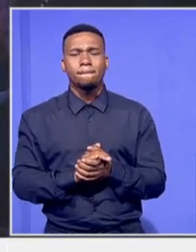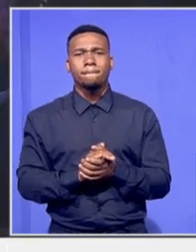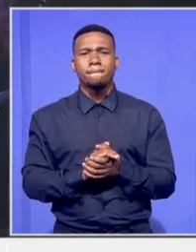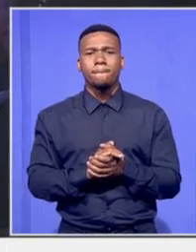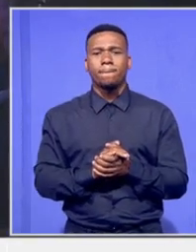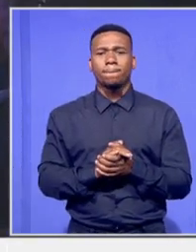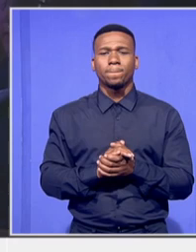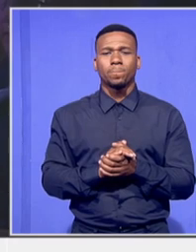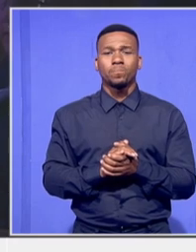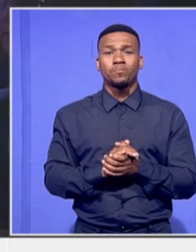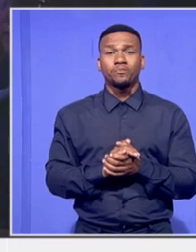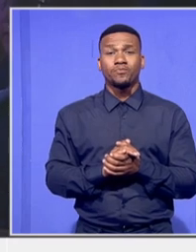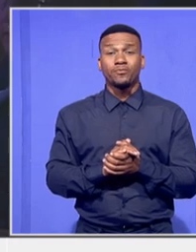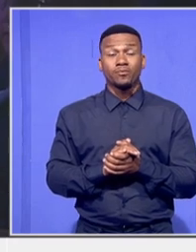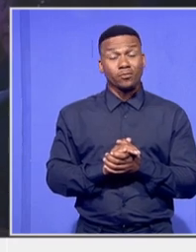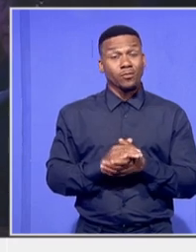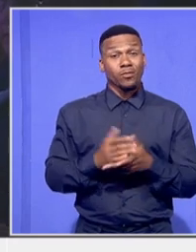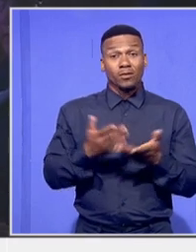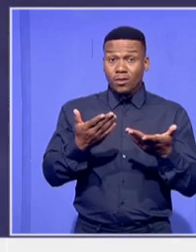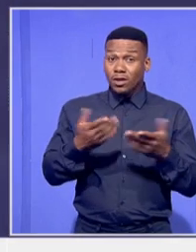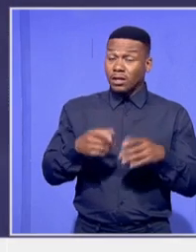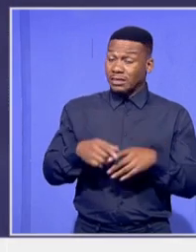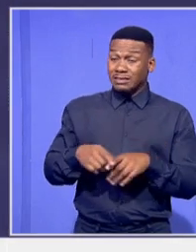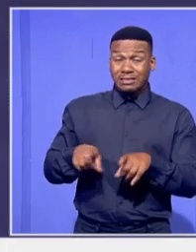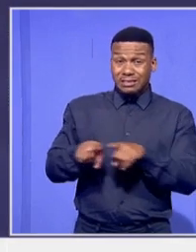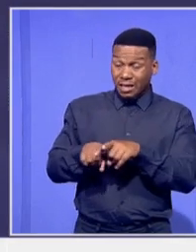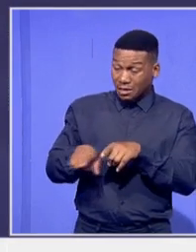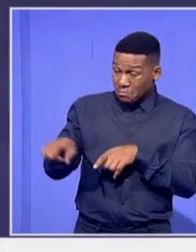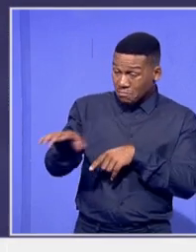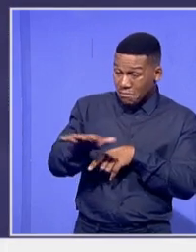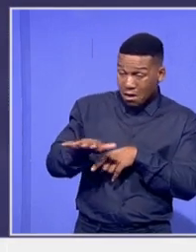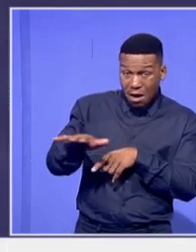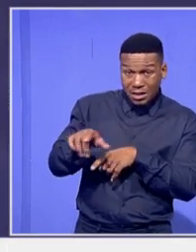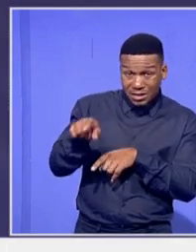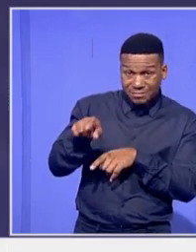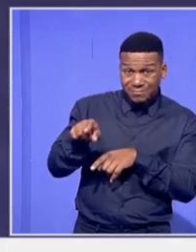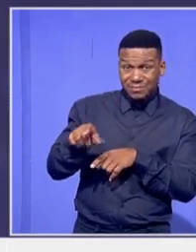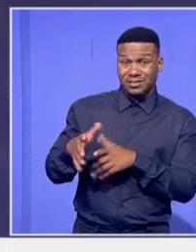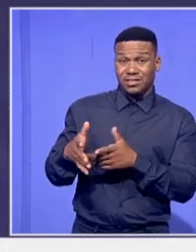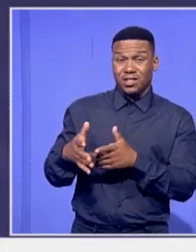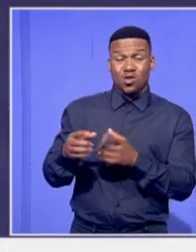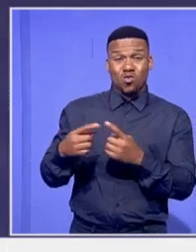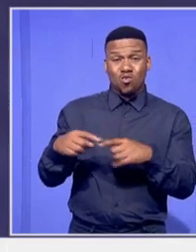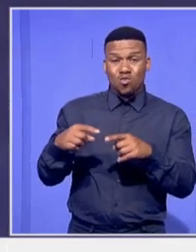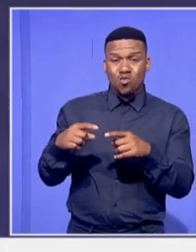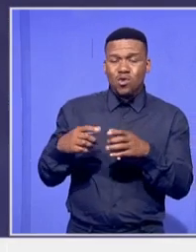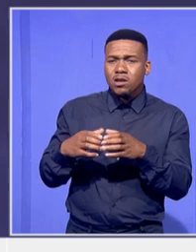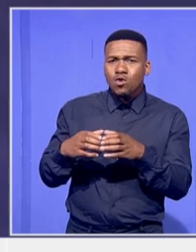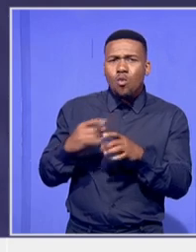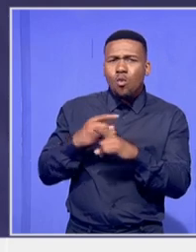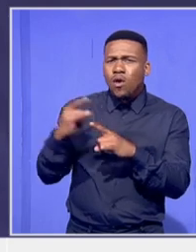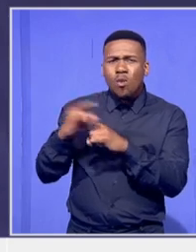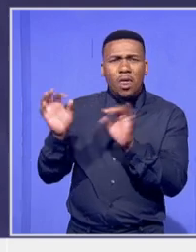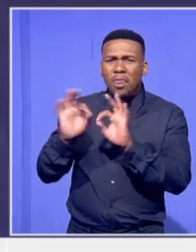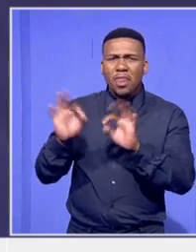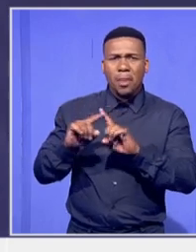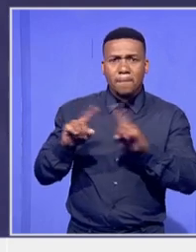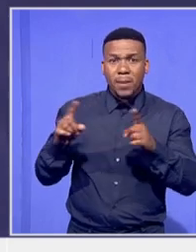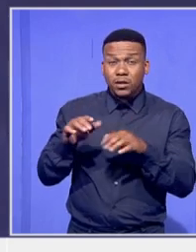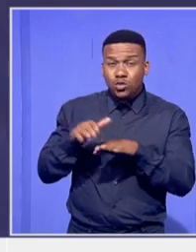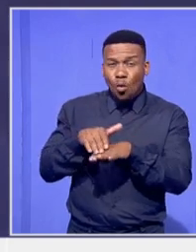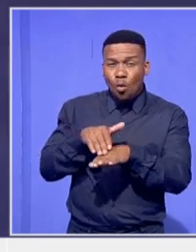Even in the wards that we don't win of the ANC or other parties, we grow, and we grow in a diverse array